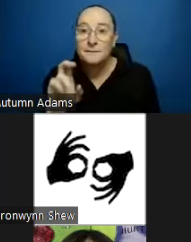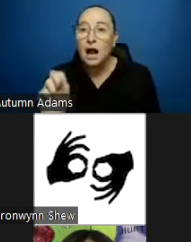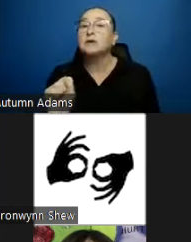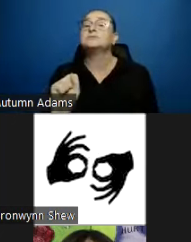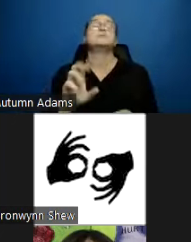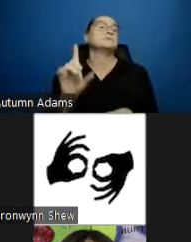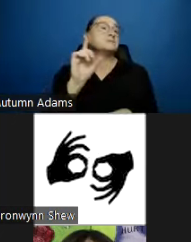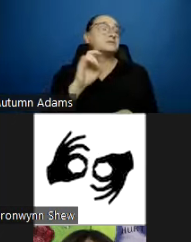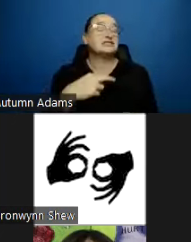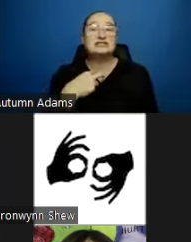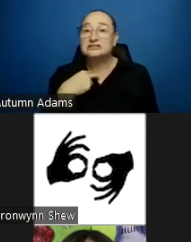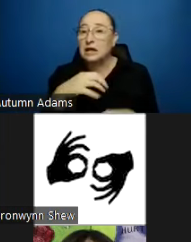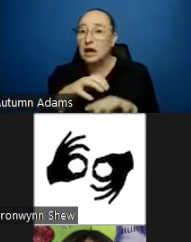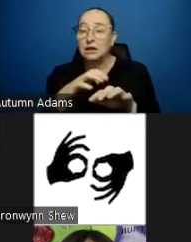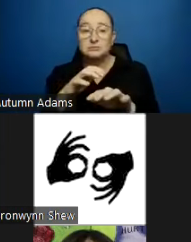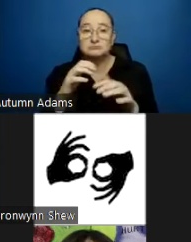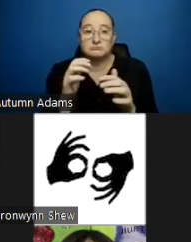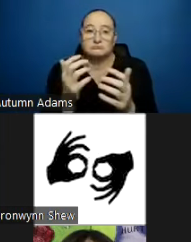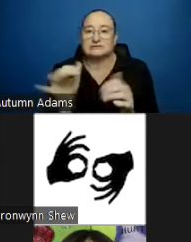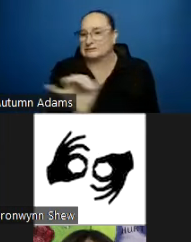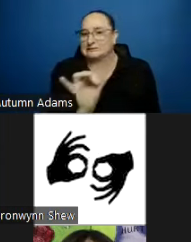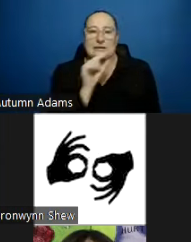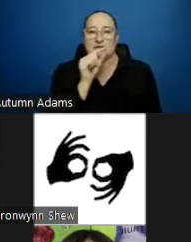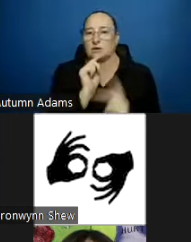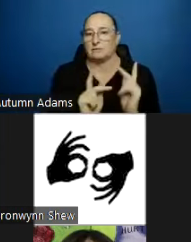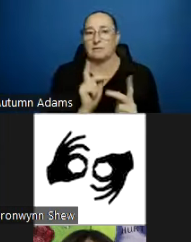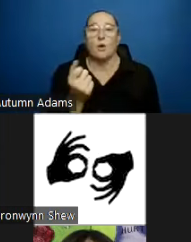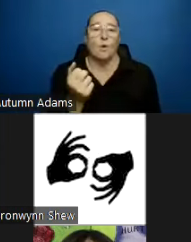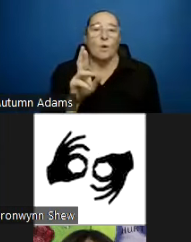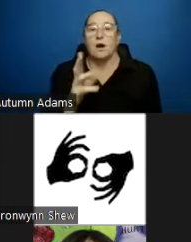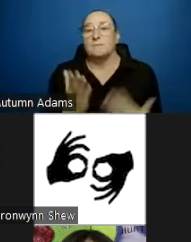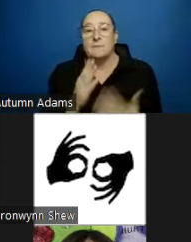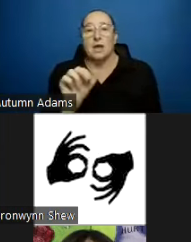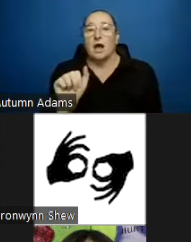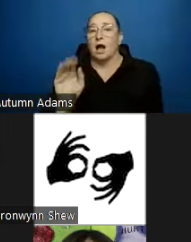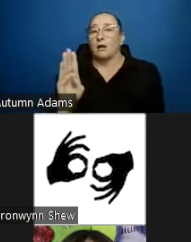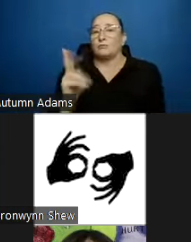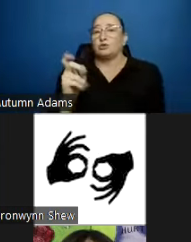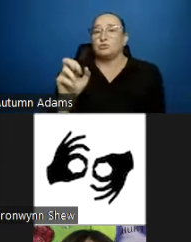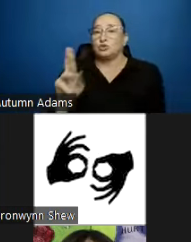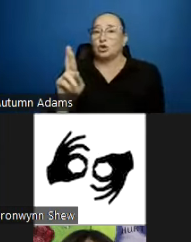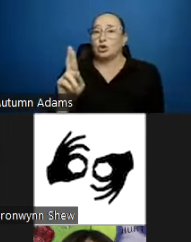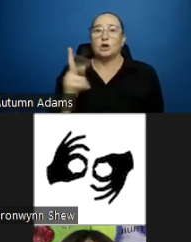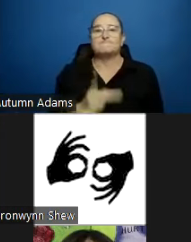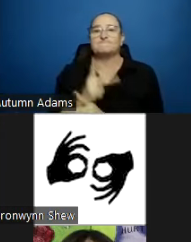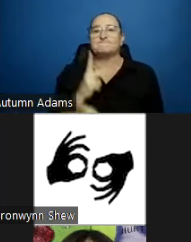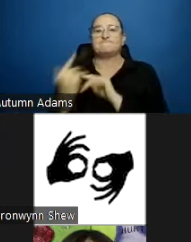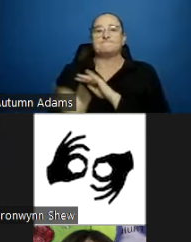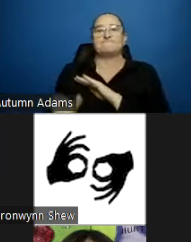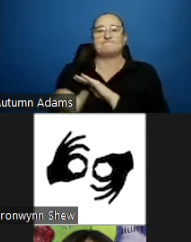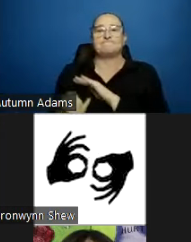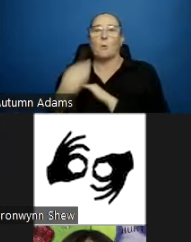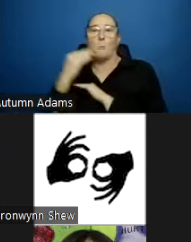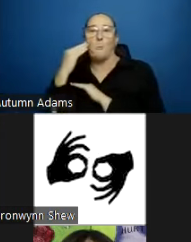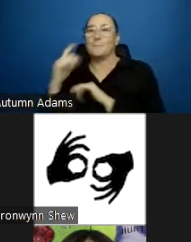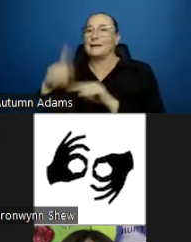hearing people do. Or maybe an abuser has kept them home and they're unable to come to the